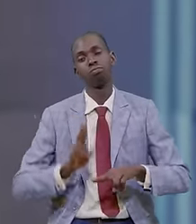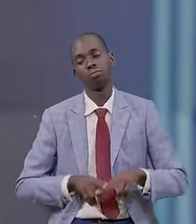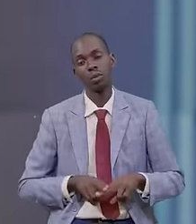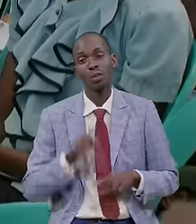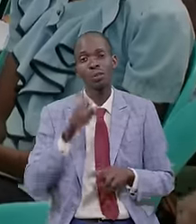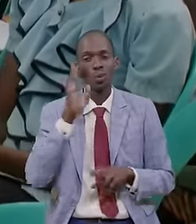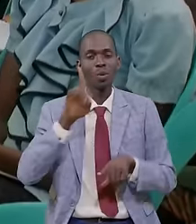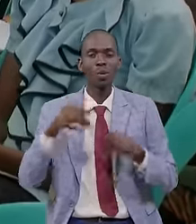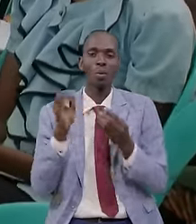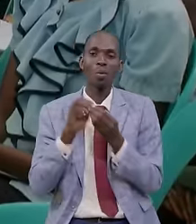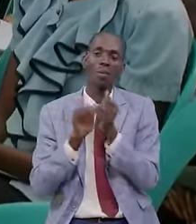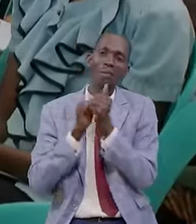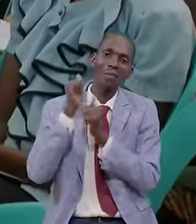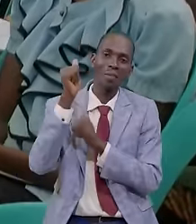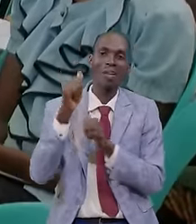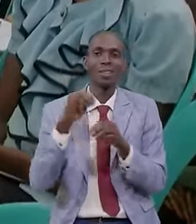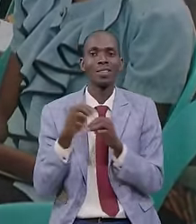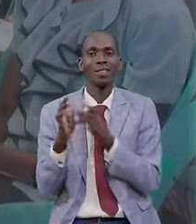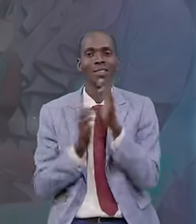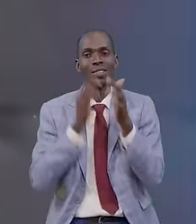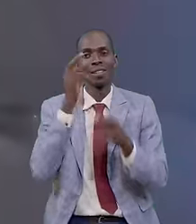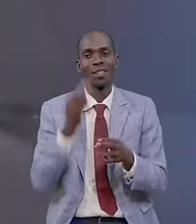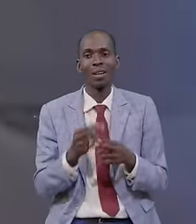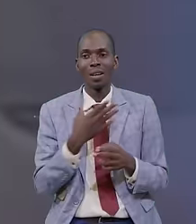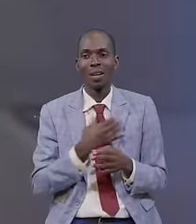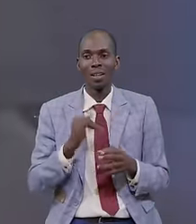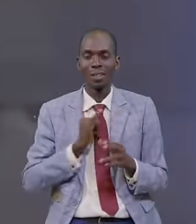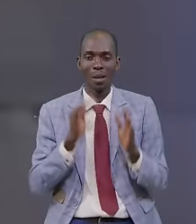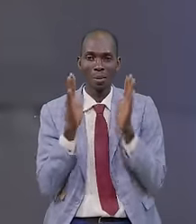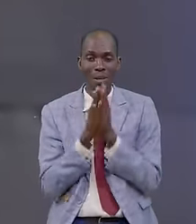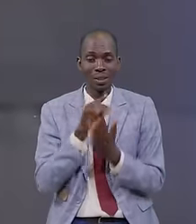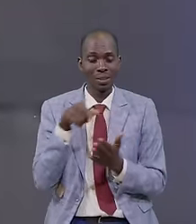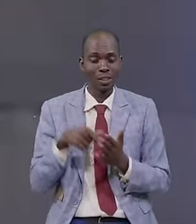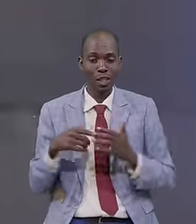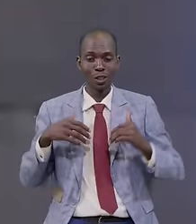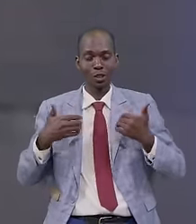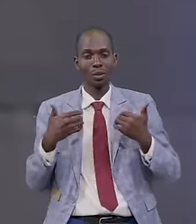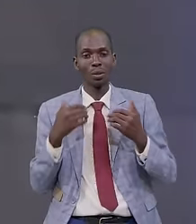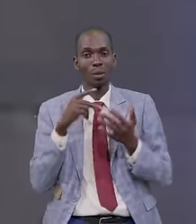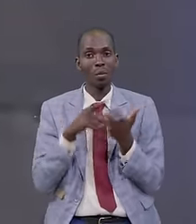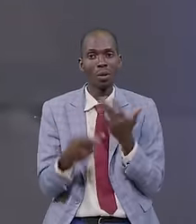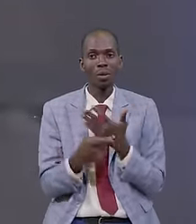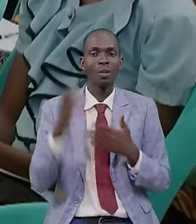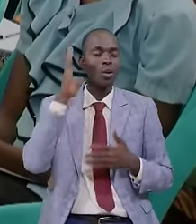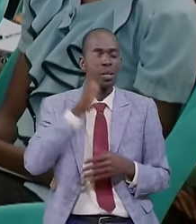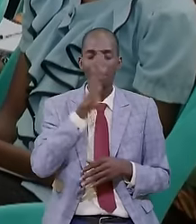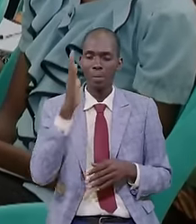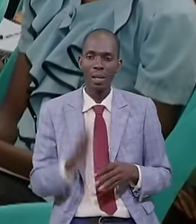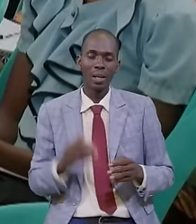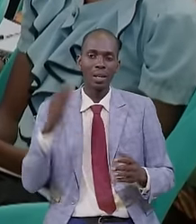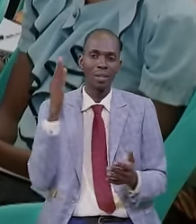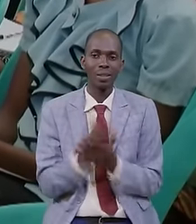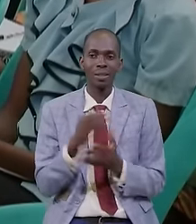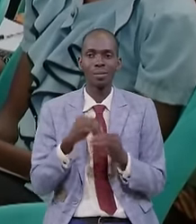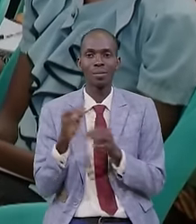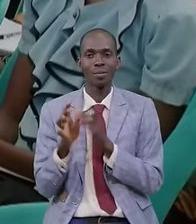farther. And I pray that this youth impact will never stop. And